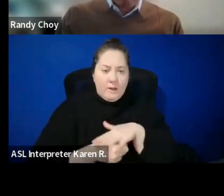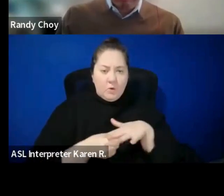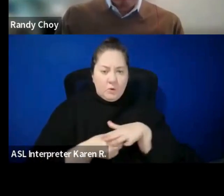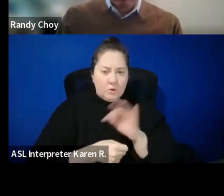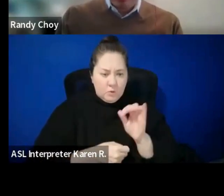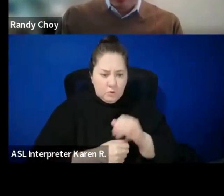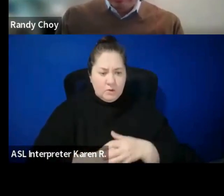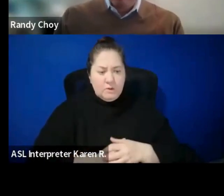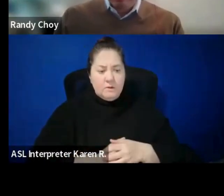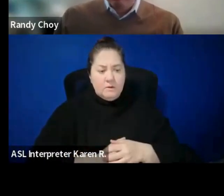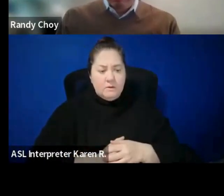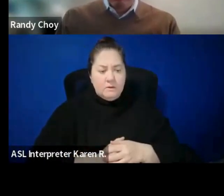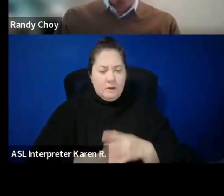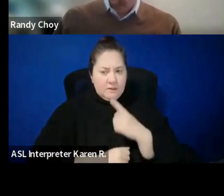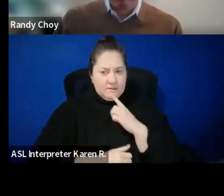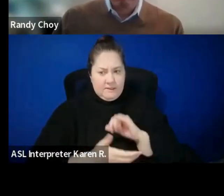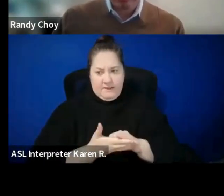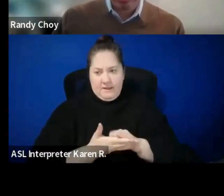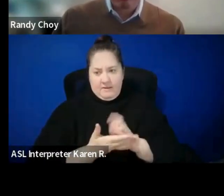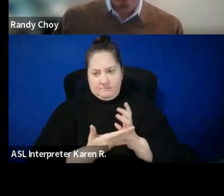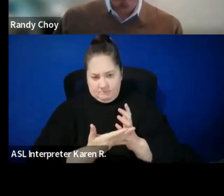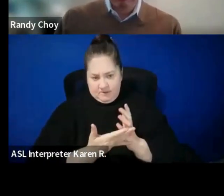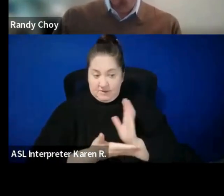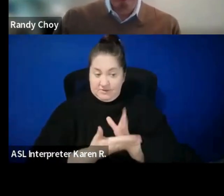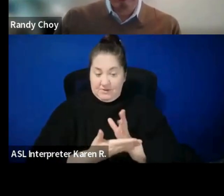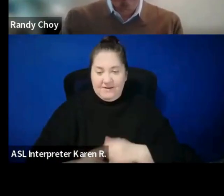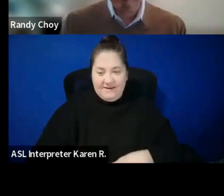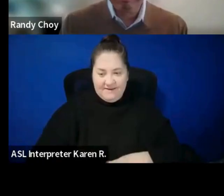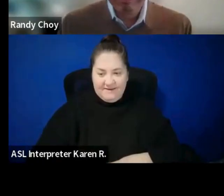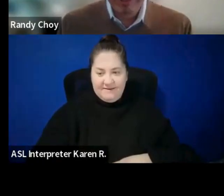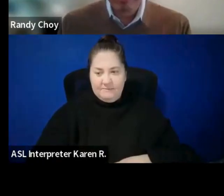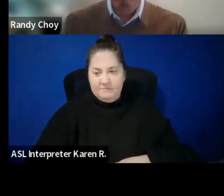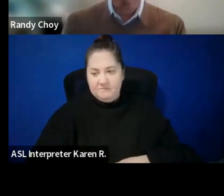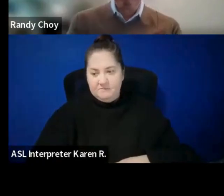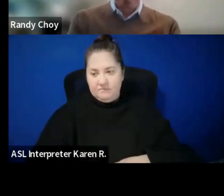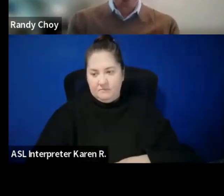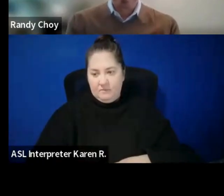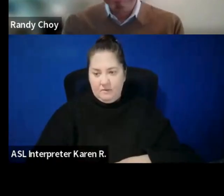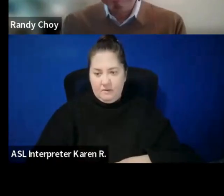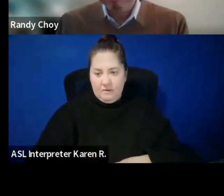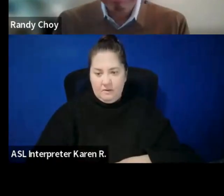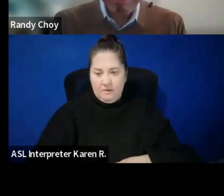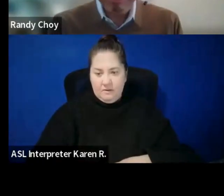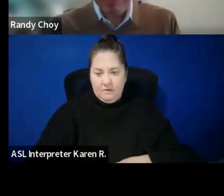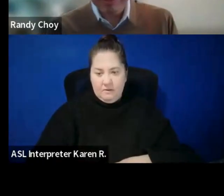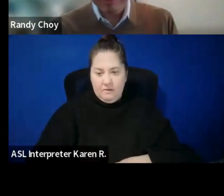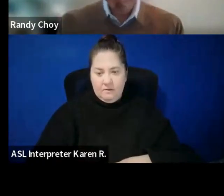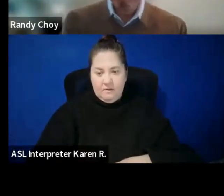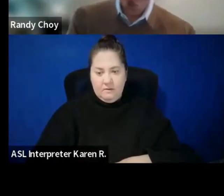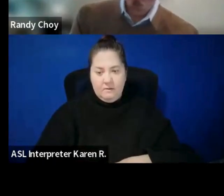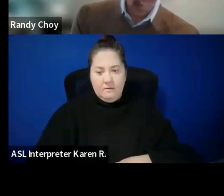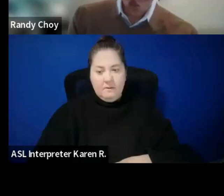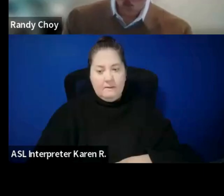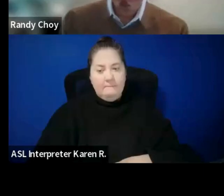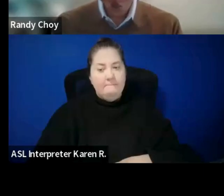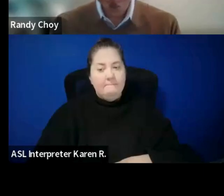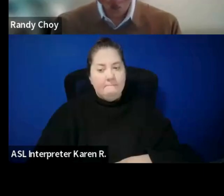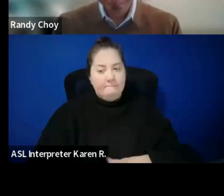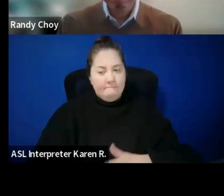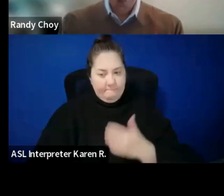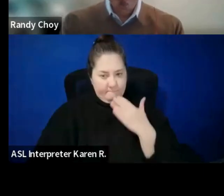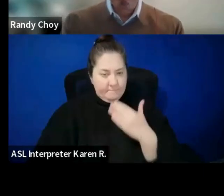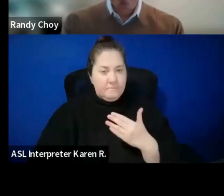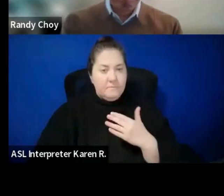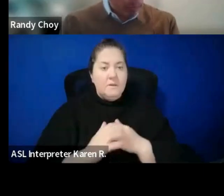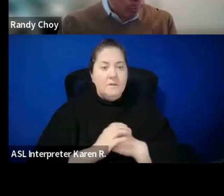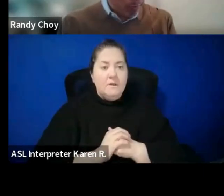just say that and then stop, and thank you. Thanks, Randy. That's really helpful.